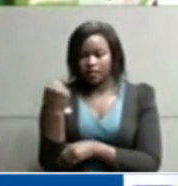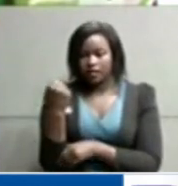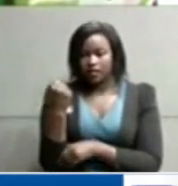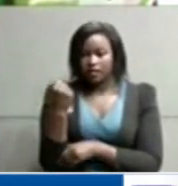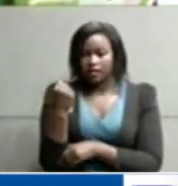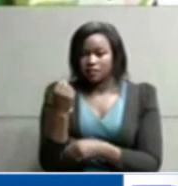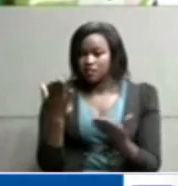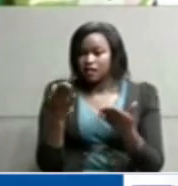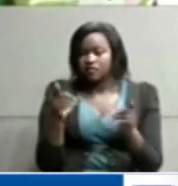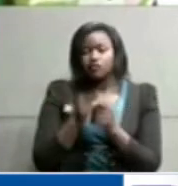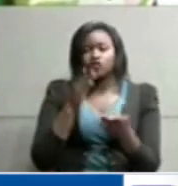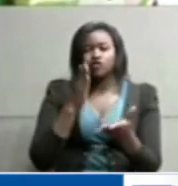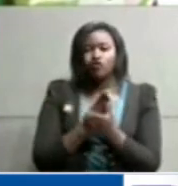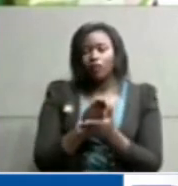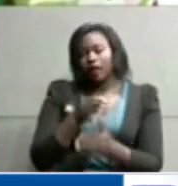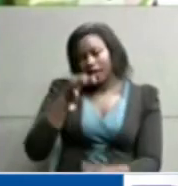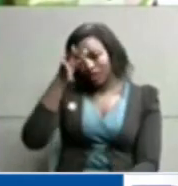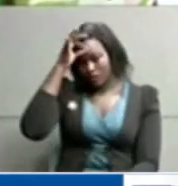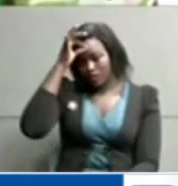obutamanya,